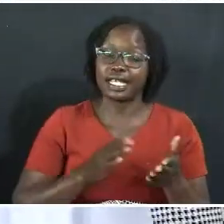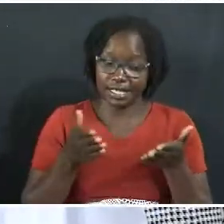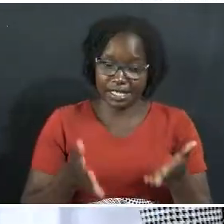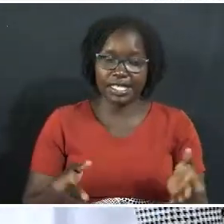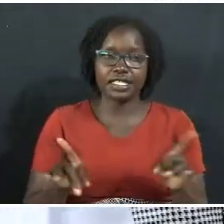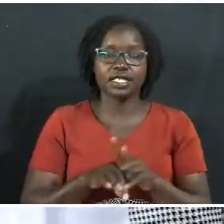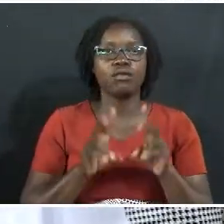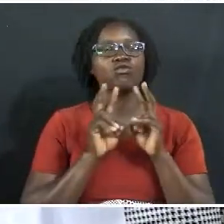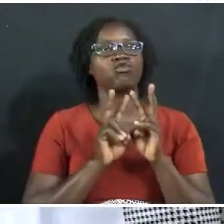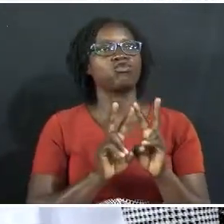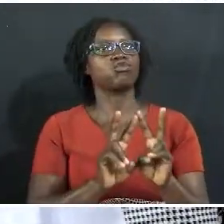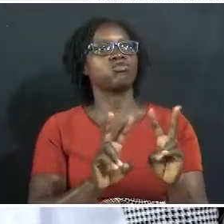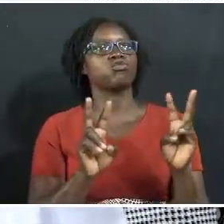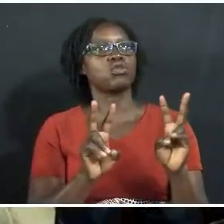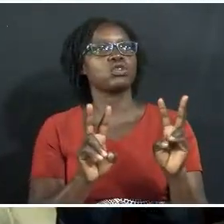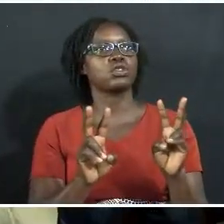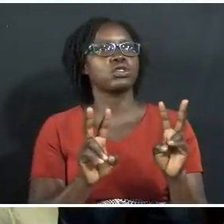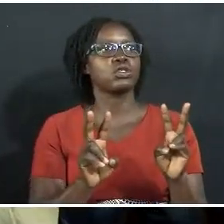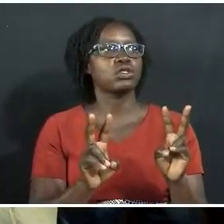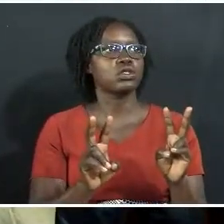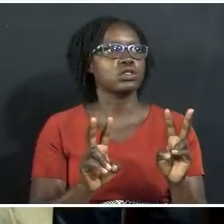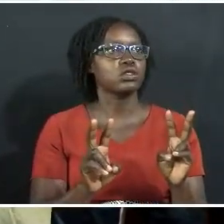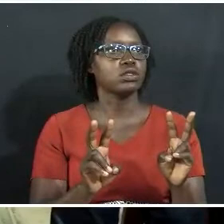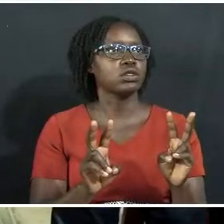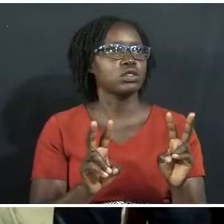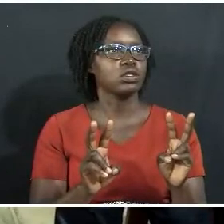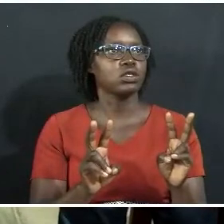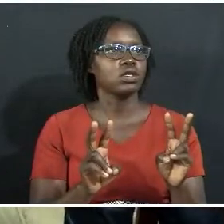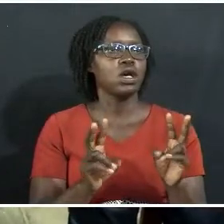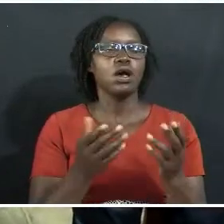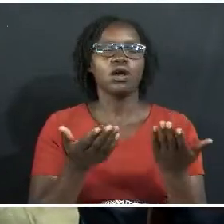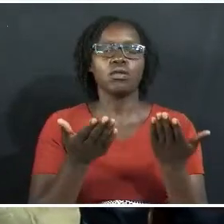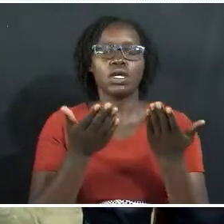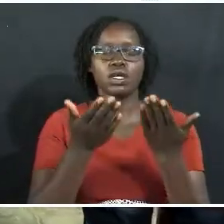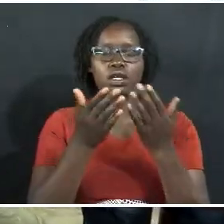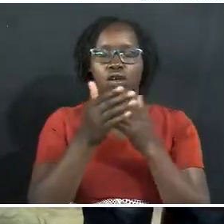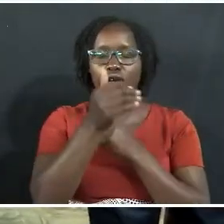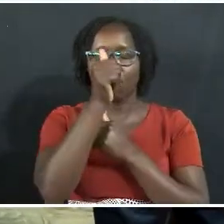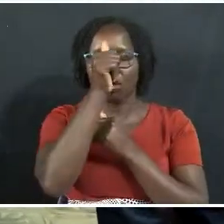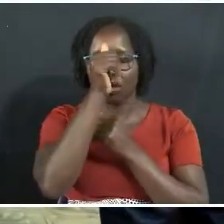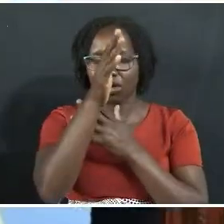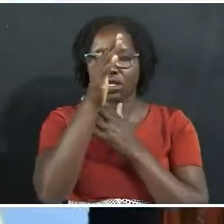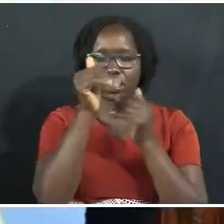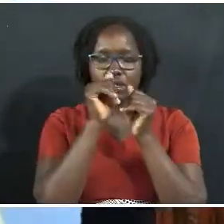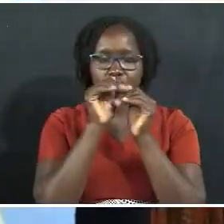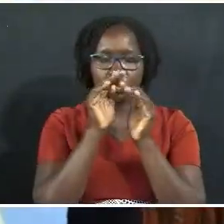to officiate their wedding. May God bless you.